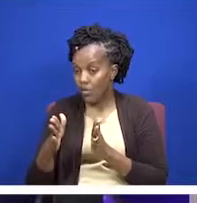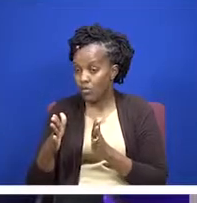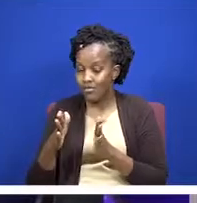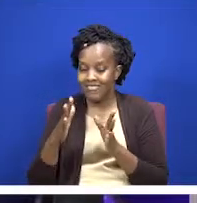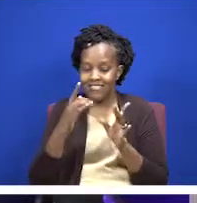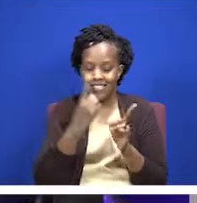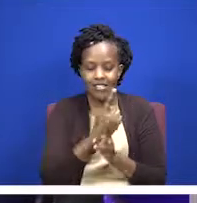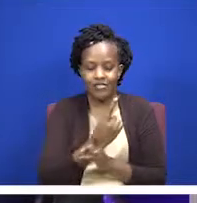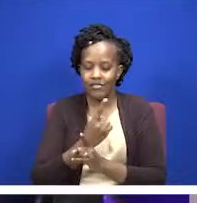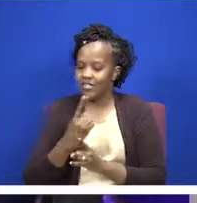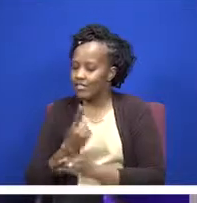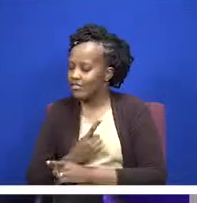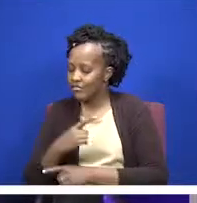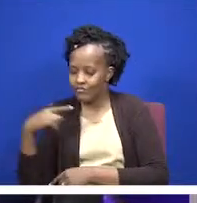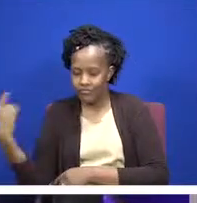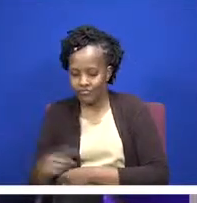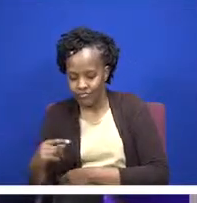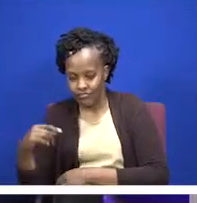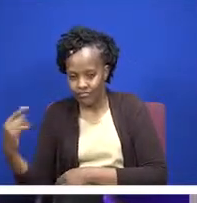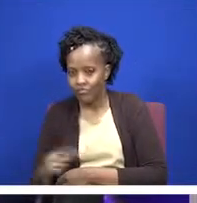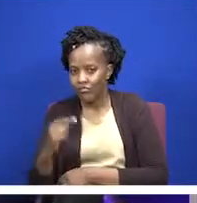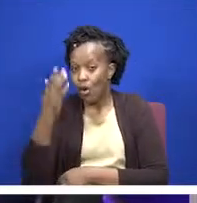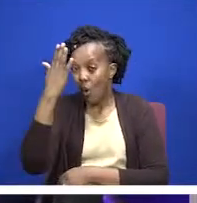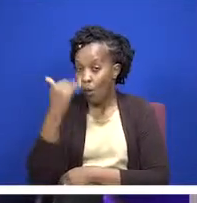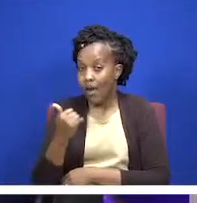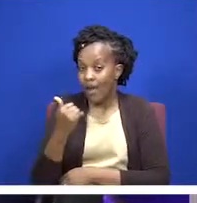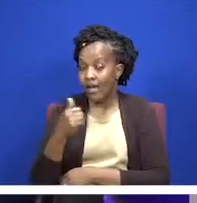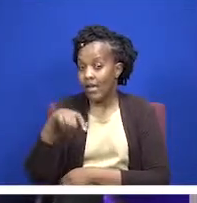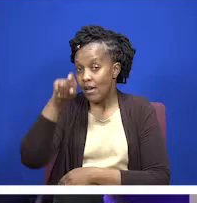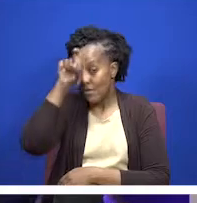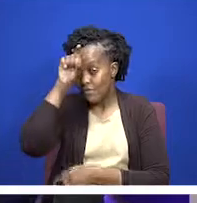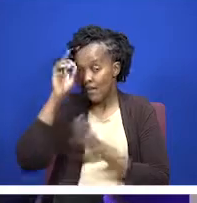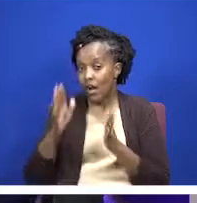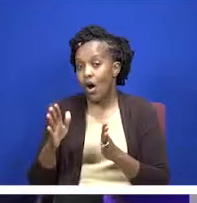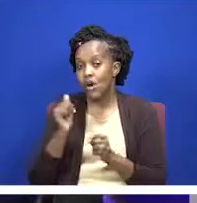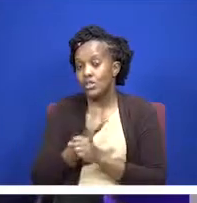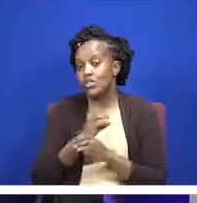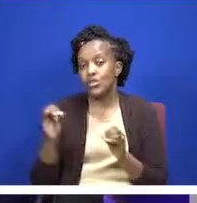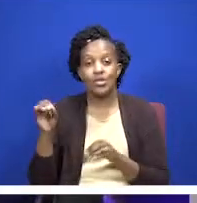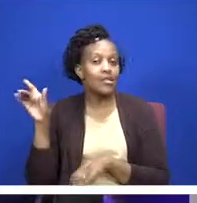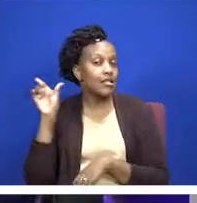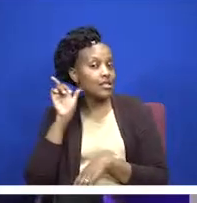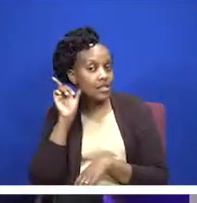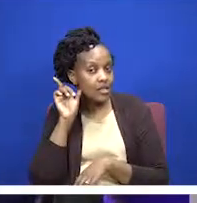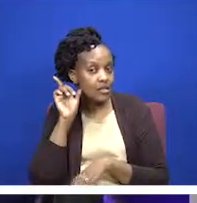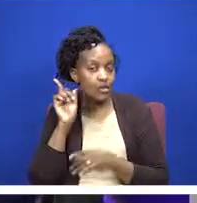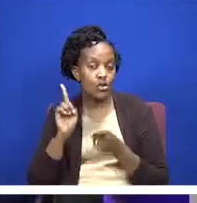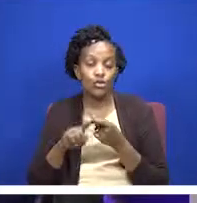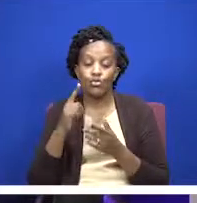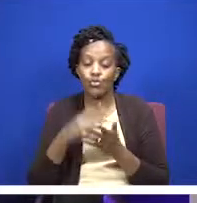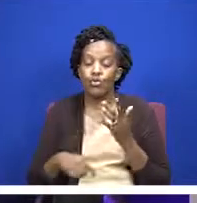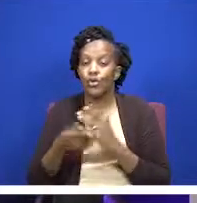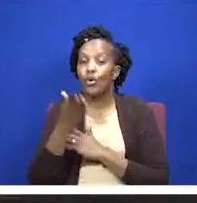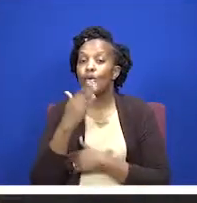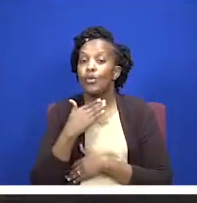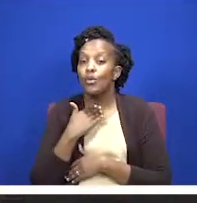of punishments because he was not heeding to the what God had commanded, that he let his people go. So him as